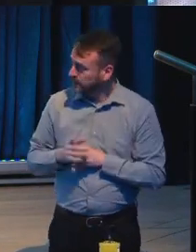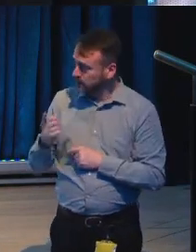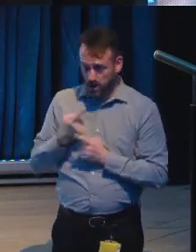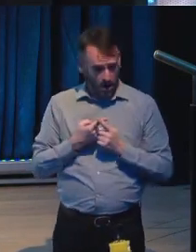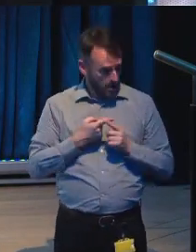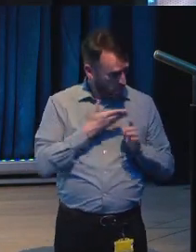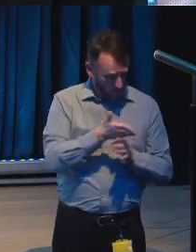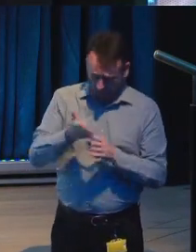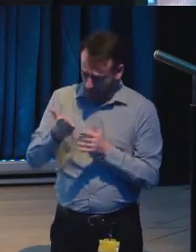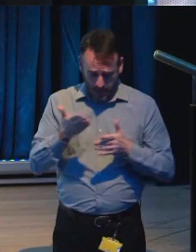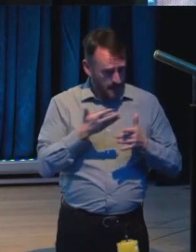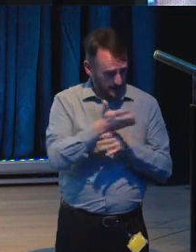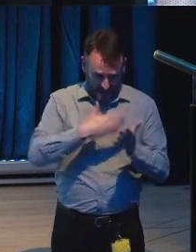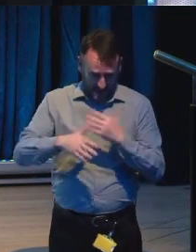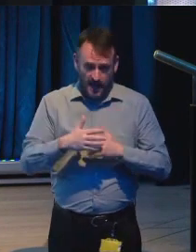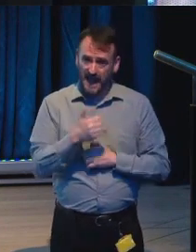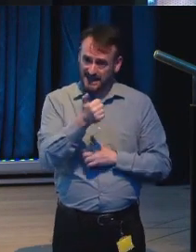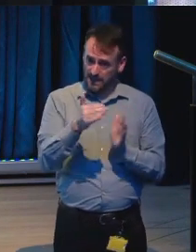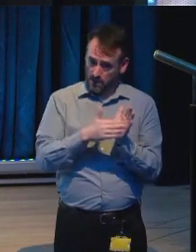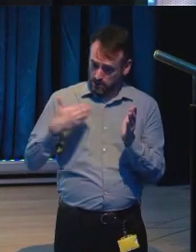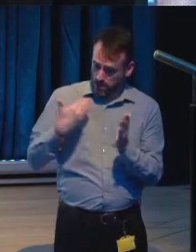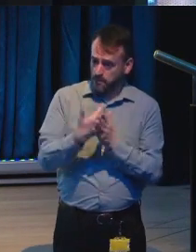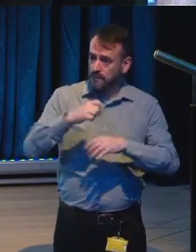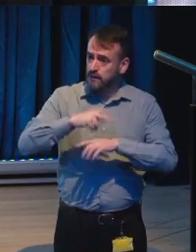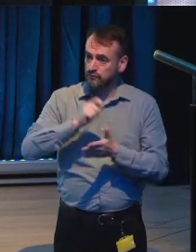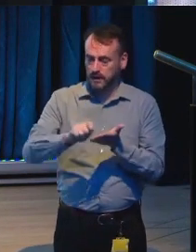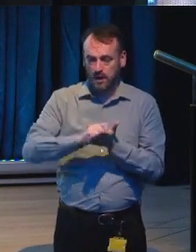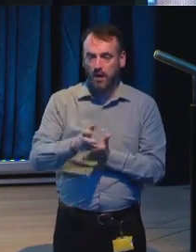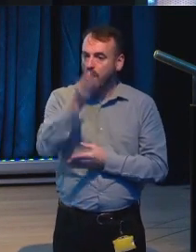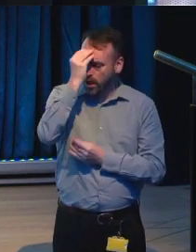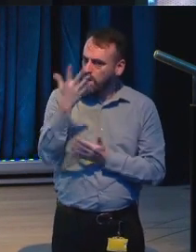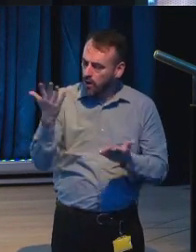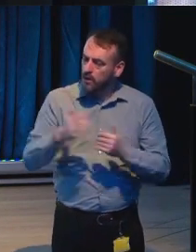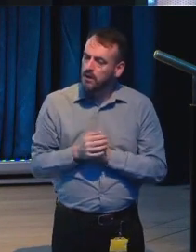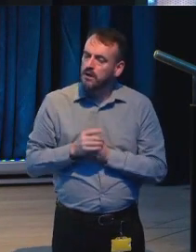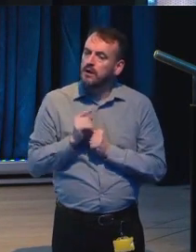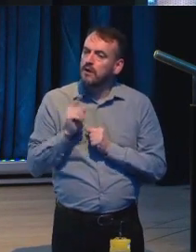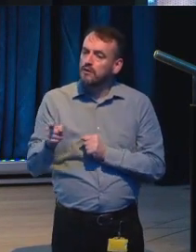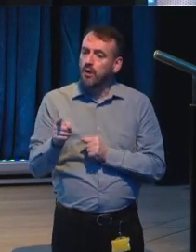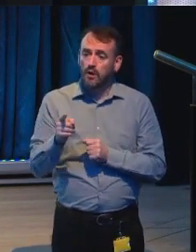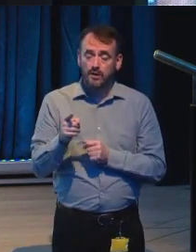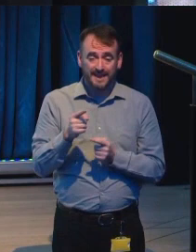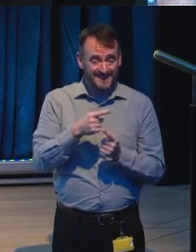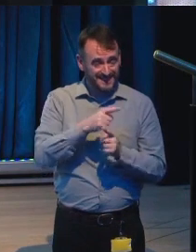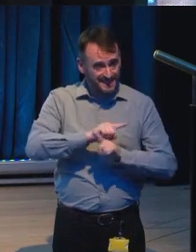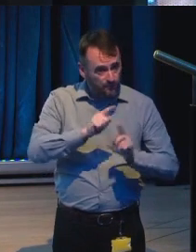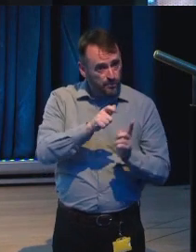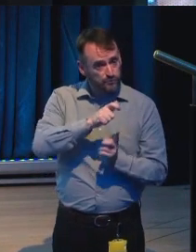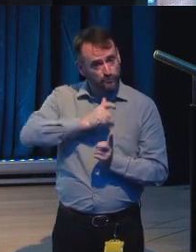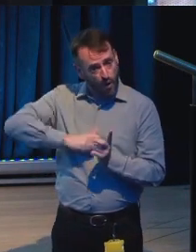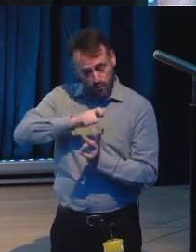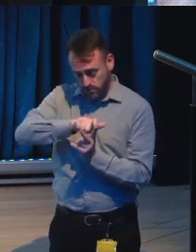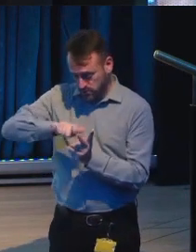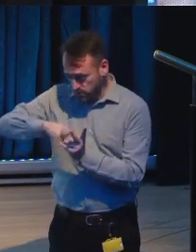quite a lot in my first 6 months of professional writing. I've drawn inspiration and learnings from all of these roles and looked back on what I've learned to create the